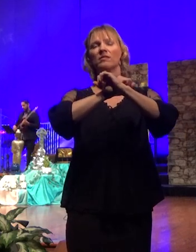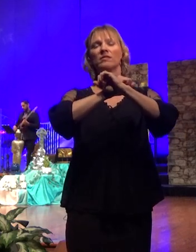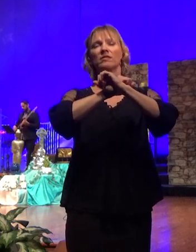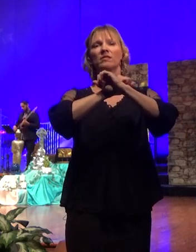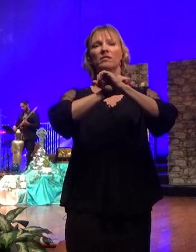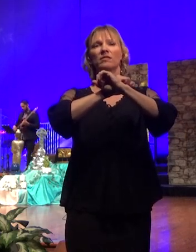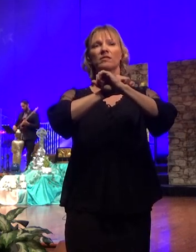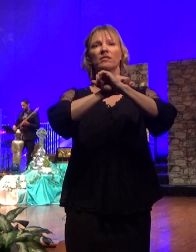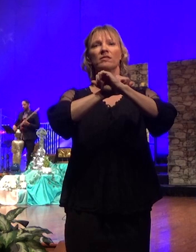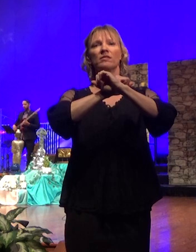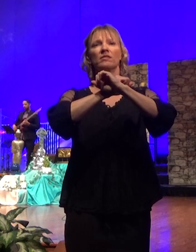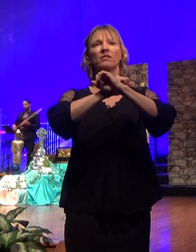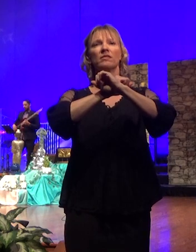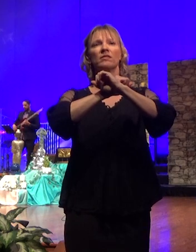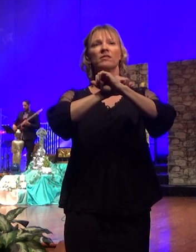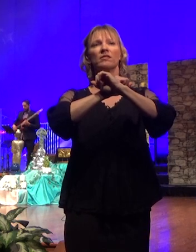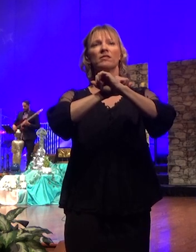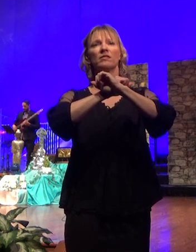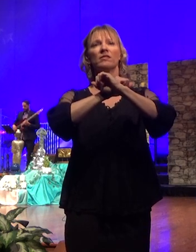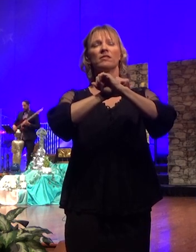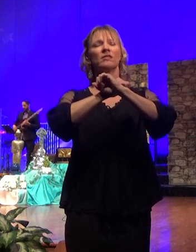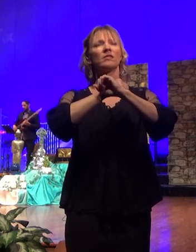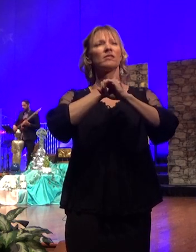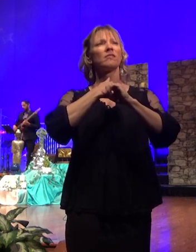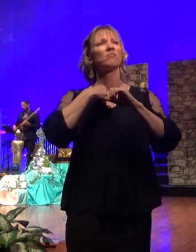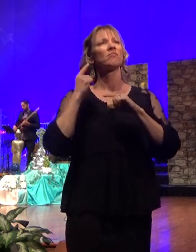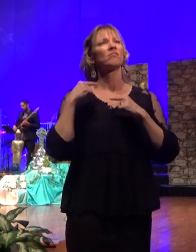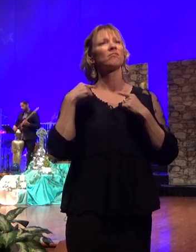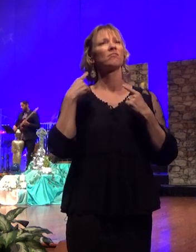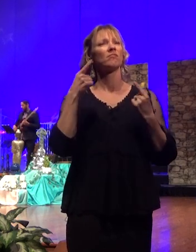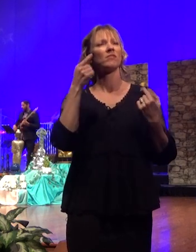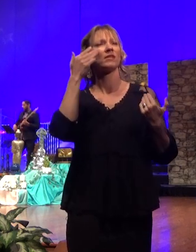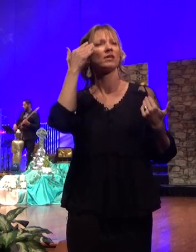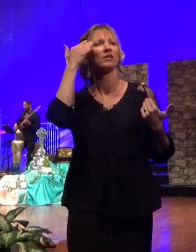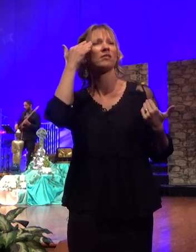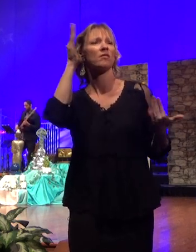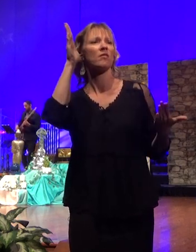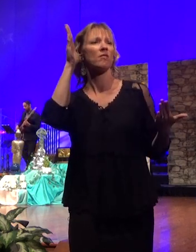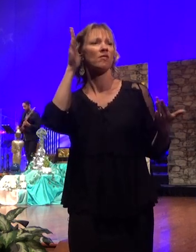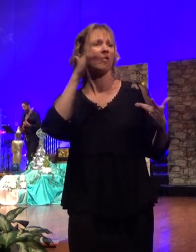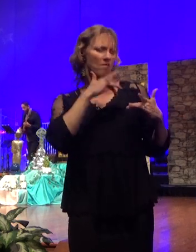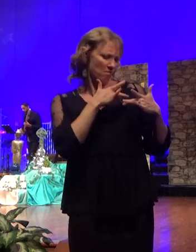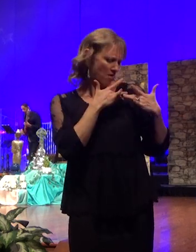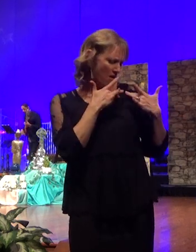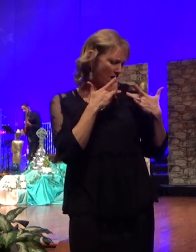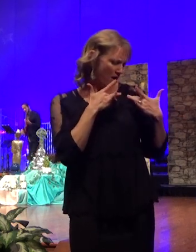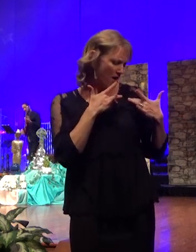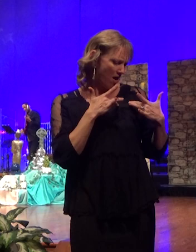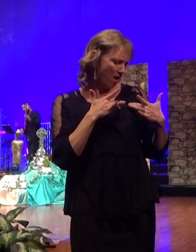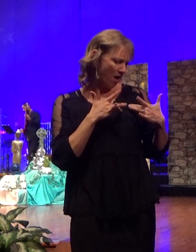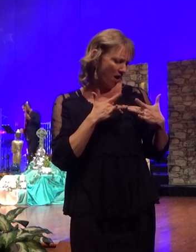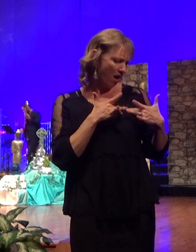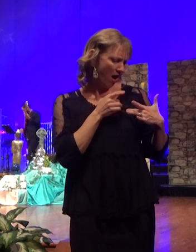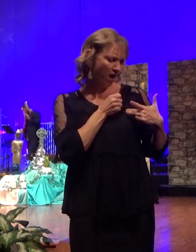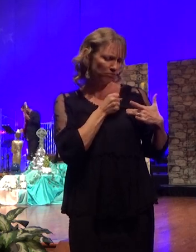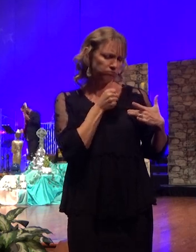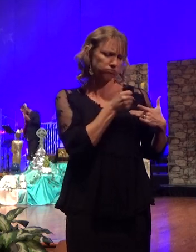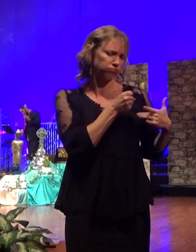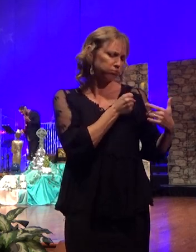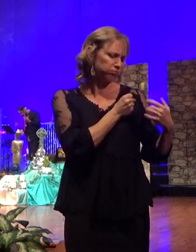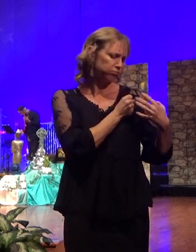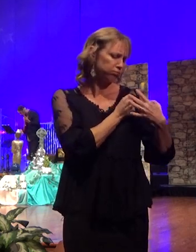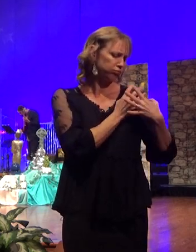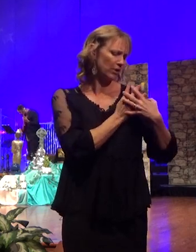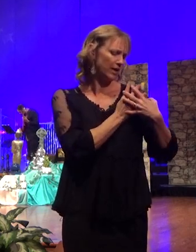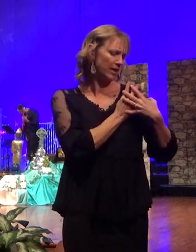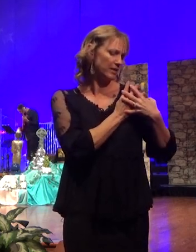not knowing my heart was imprisoned till